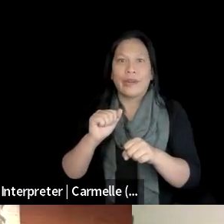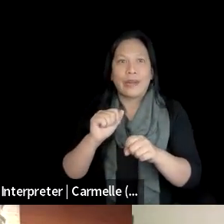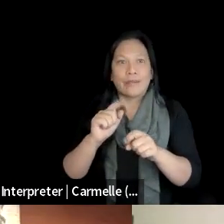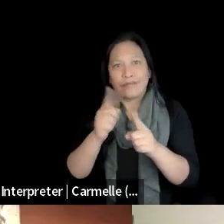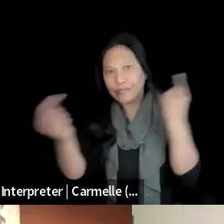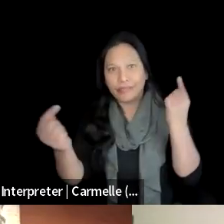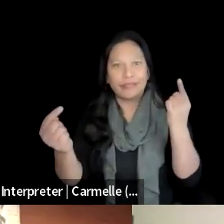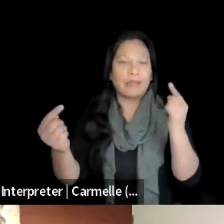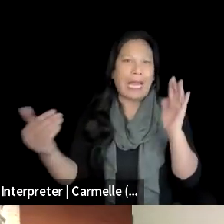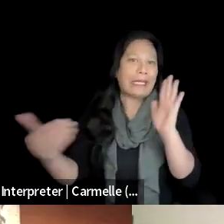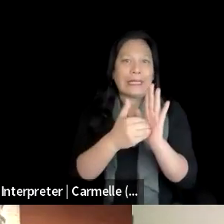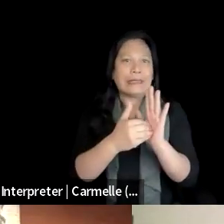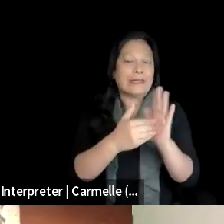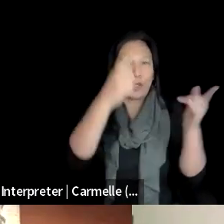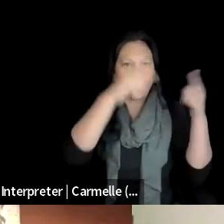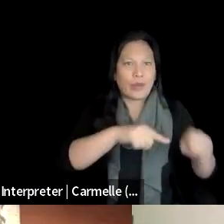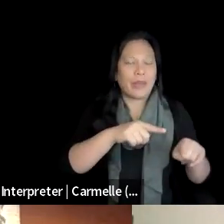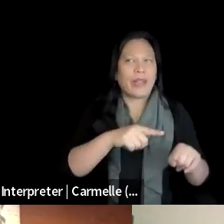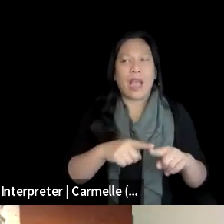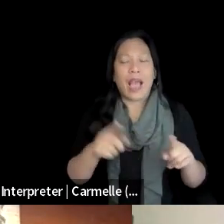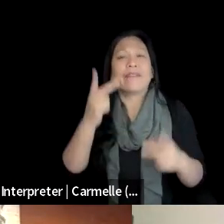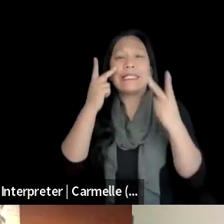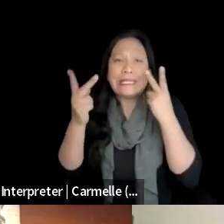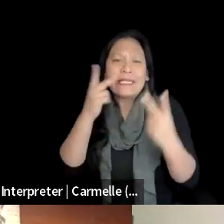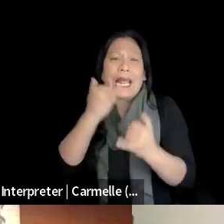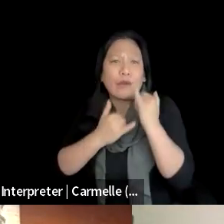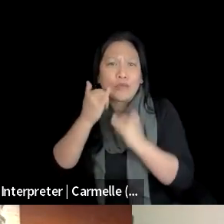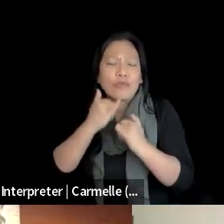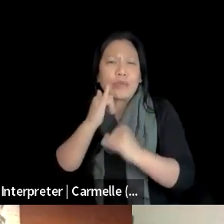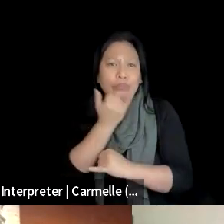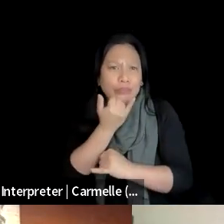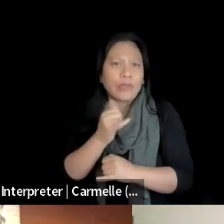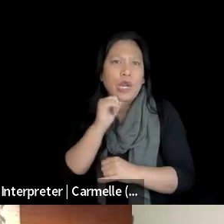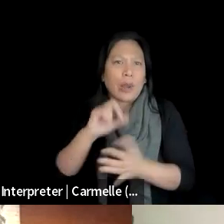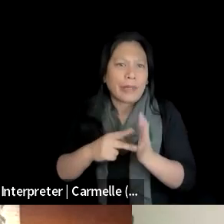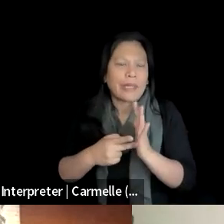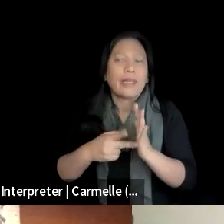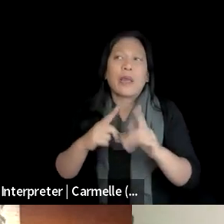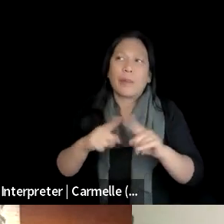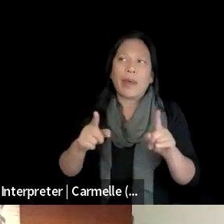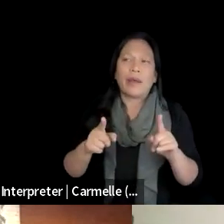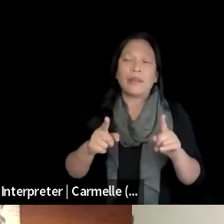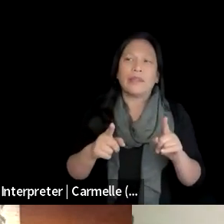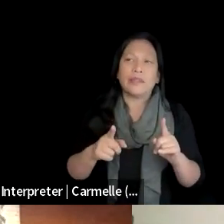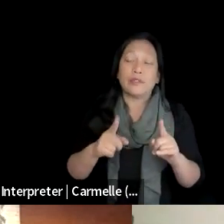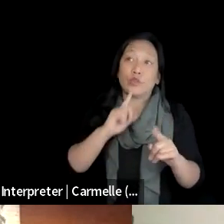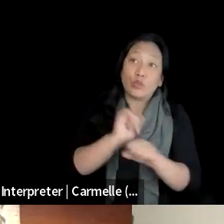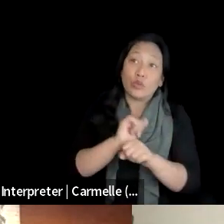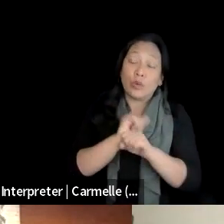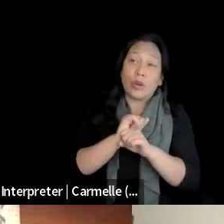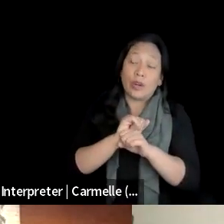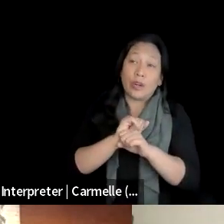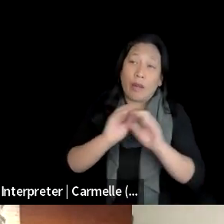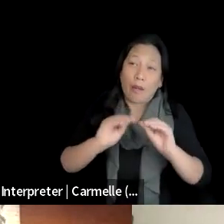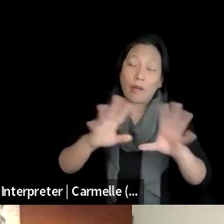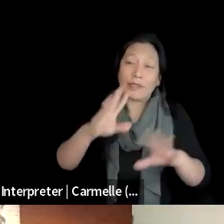mistakes. But the working agreement to me, like, yes, it's like these are the ways in which we're going to work together. But